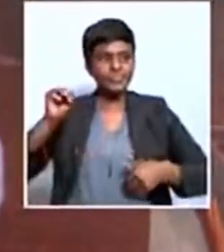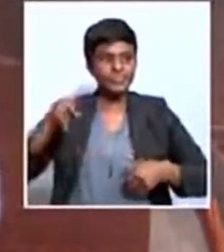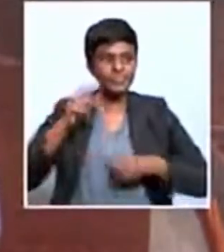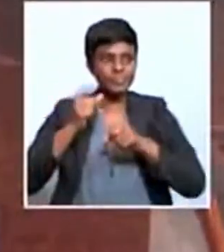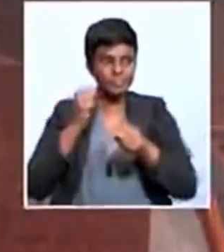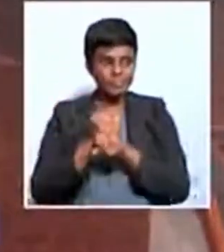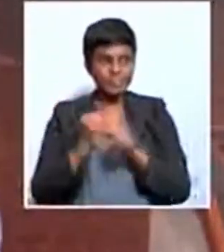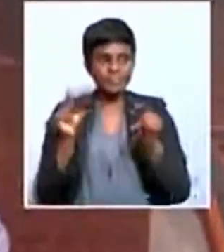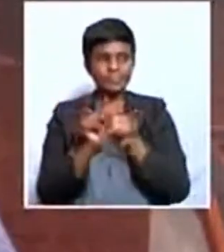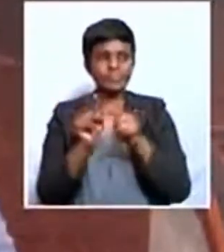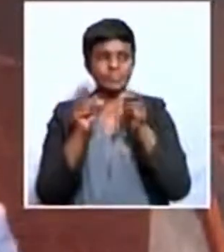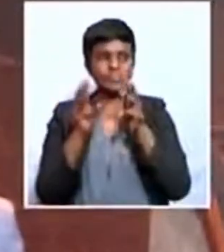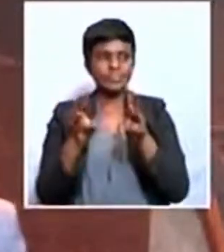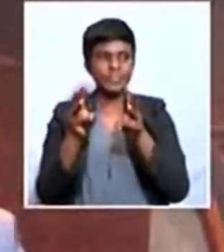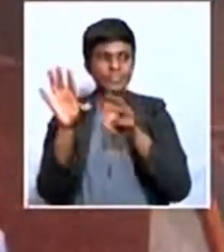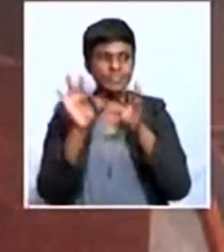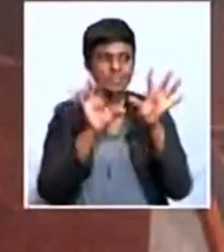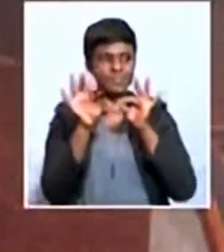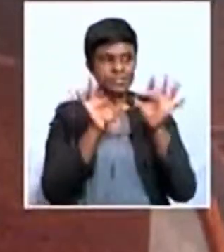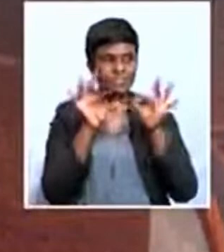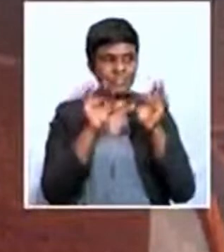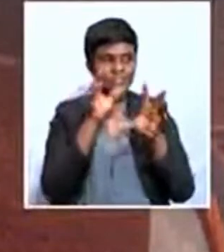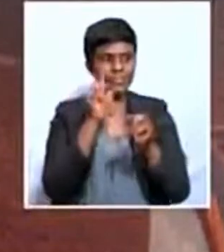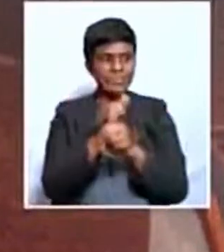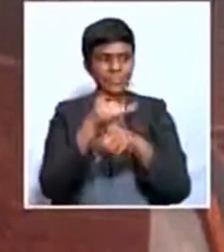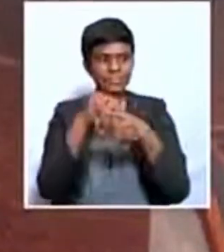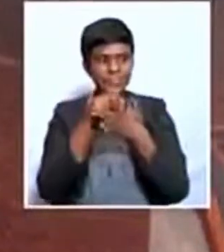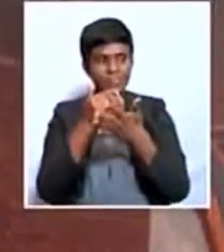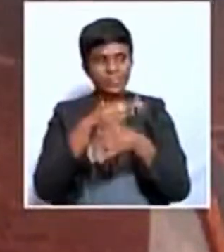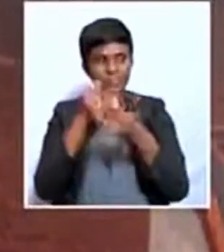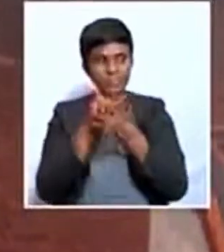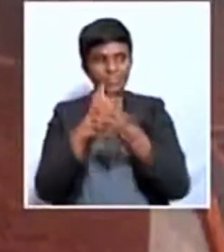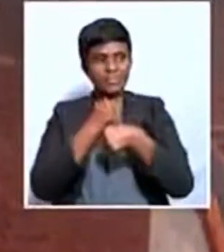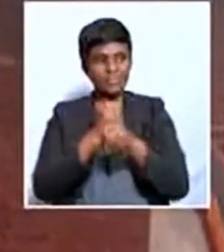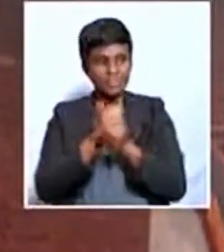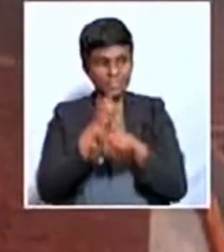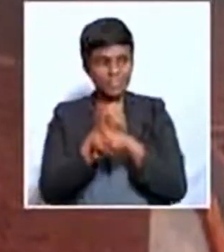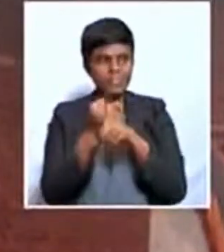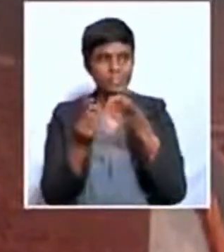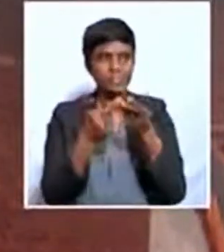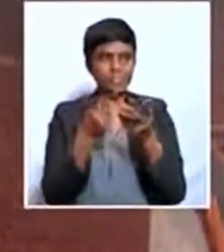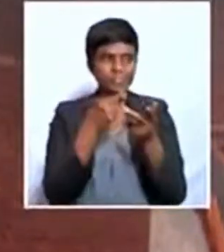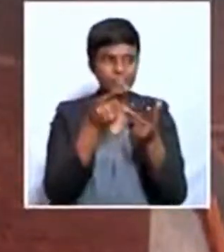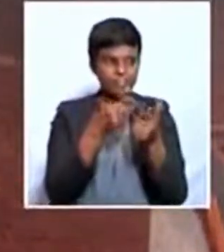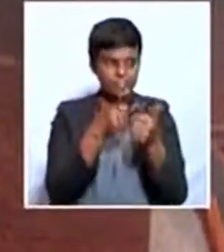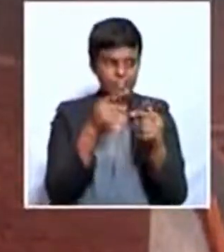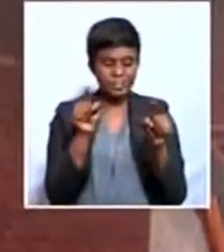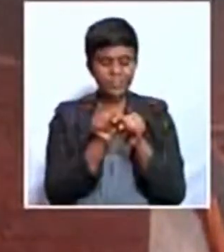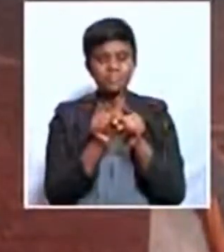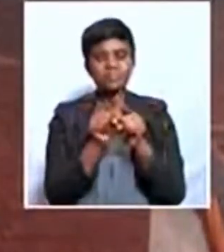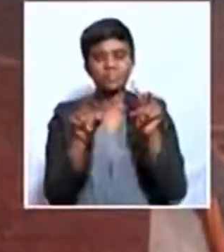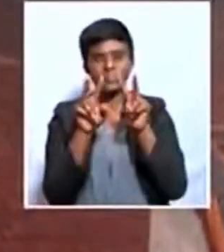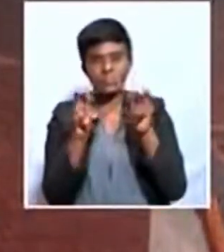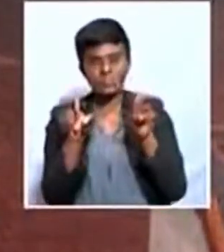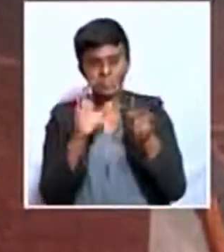this effect, all nominations received were compiled, counted, verified, and validated.